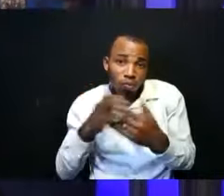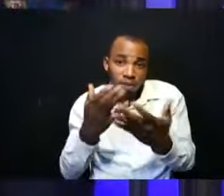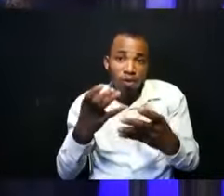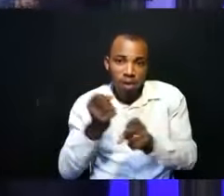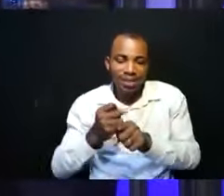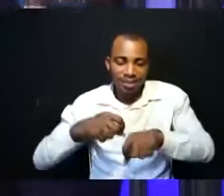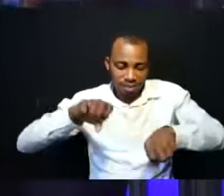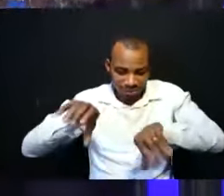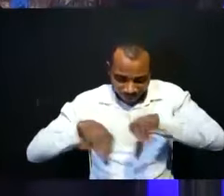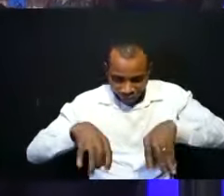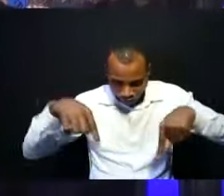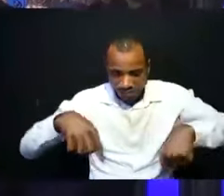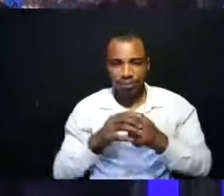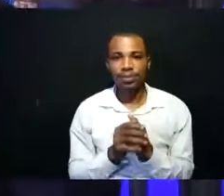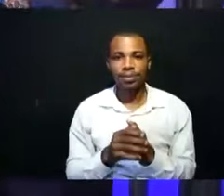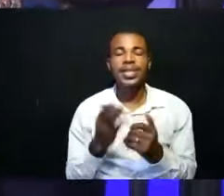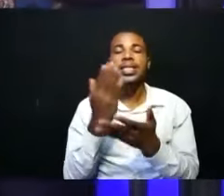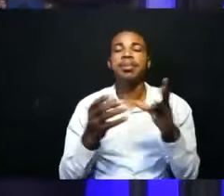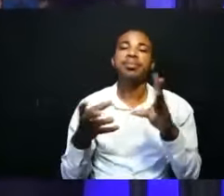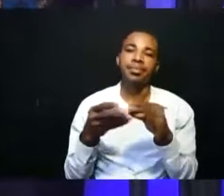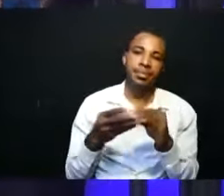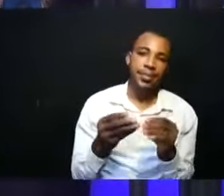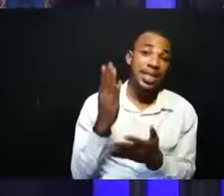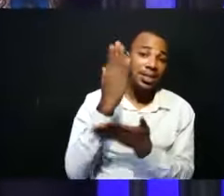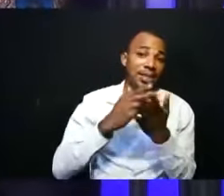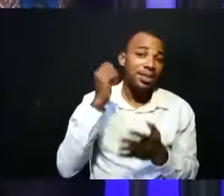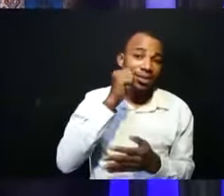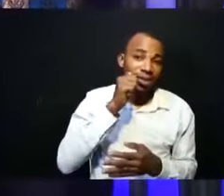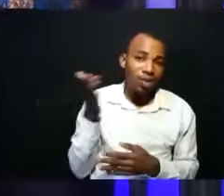school. And then the mother told me how she was